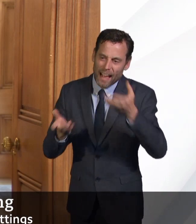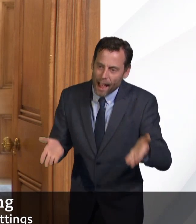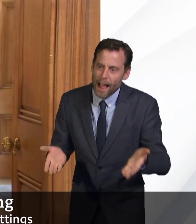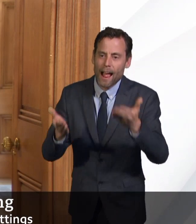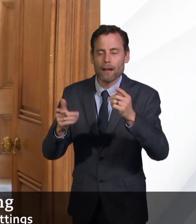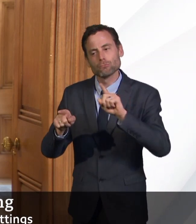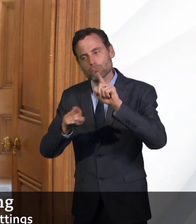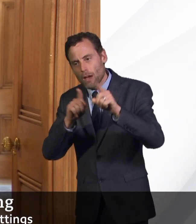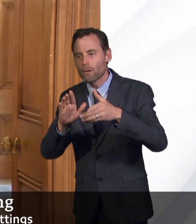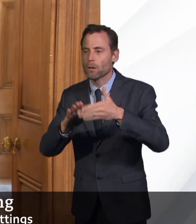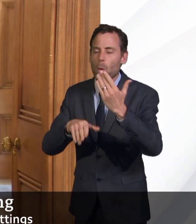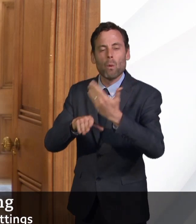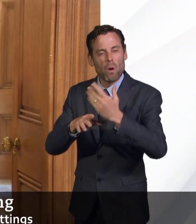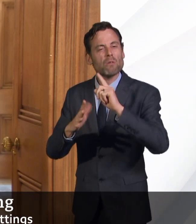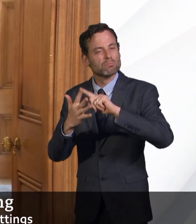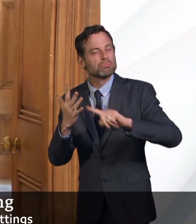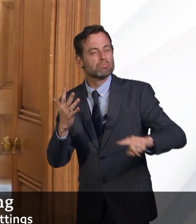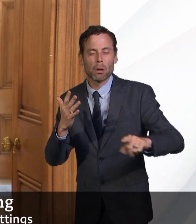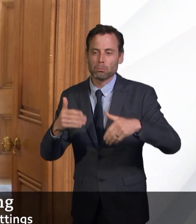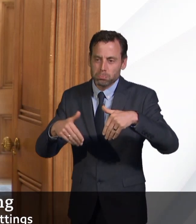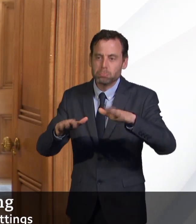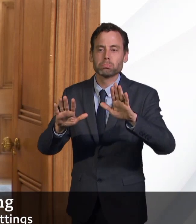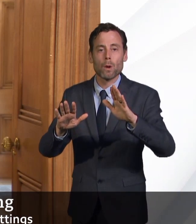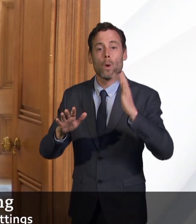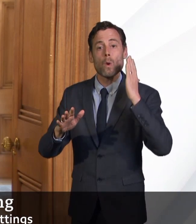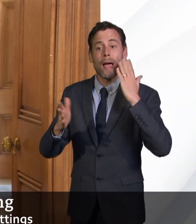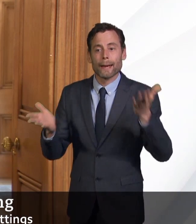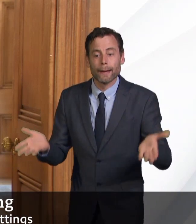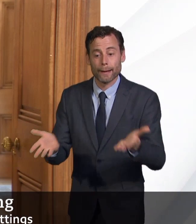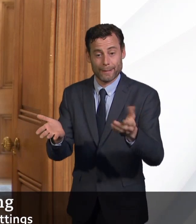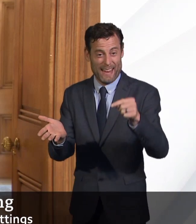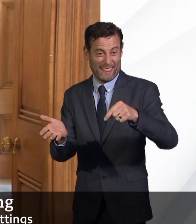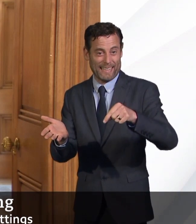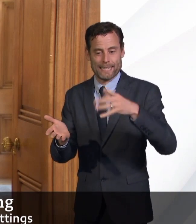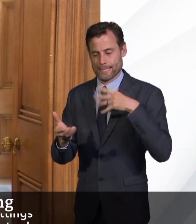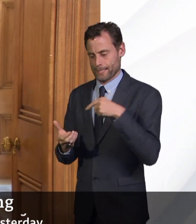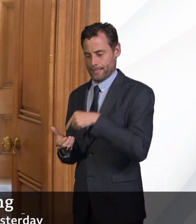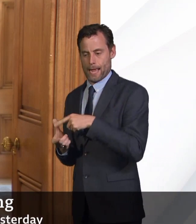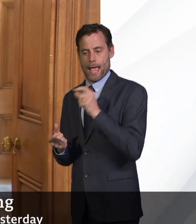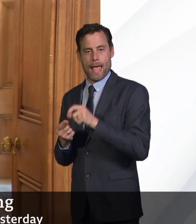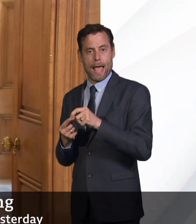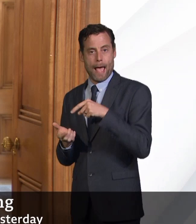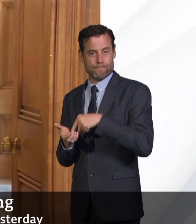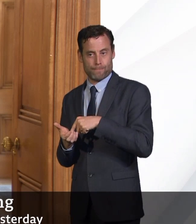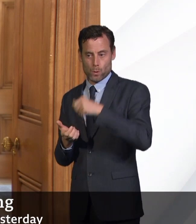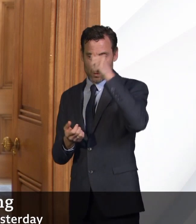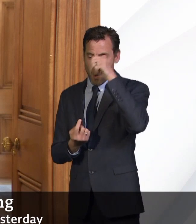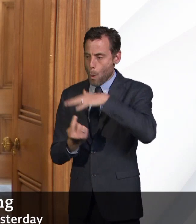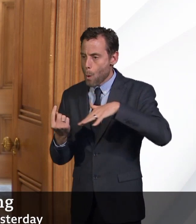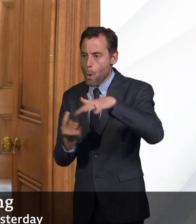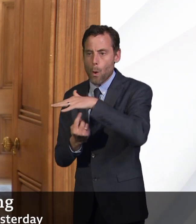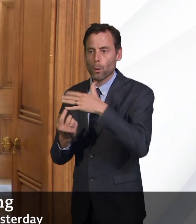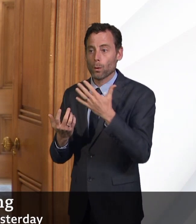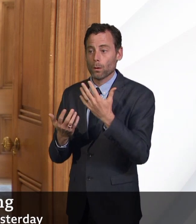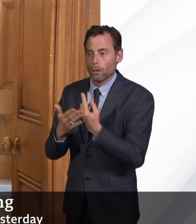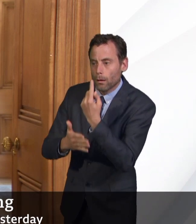perhaps to travel to work. As we get to that point, having that accurate data locally of if there is an